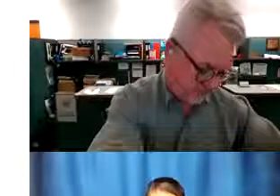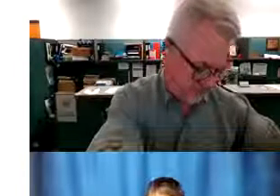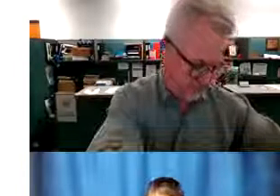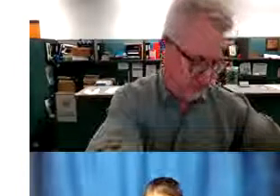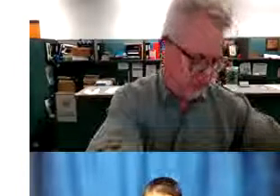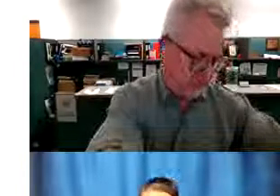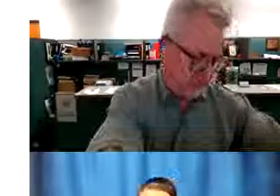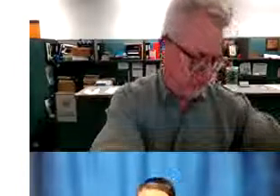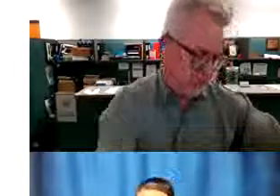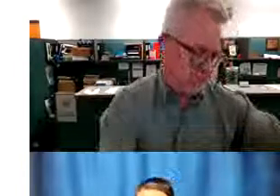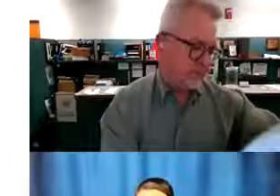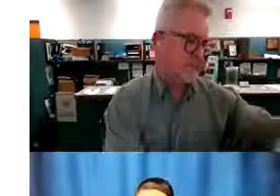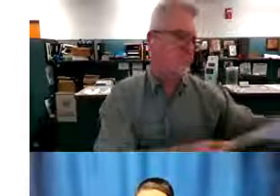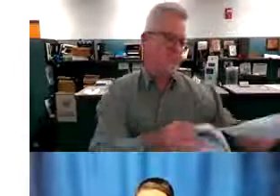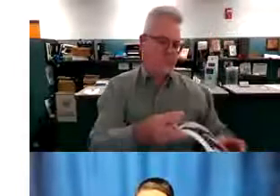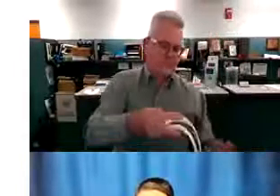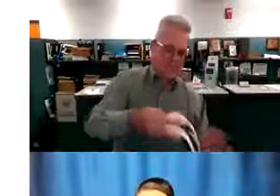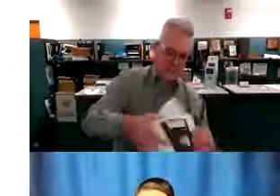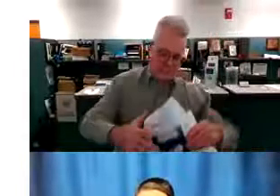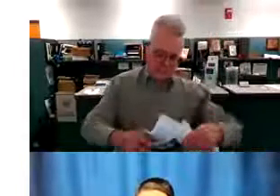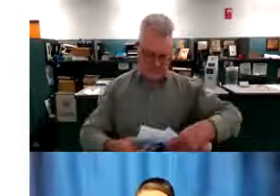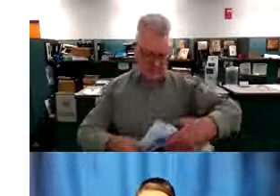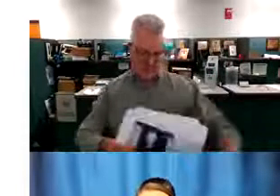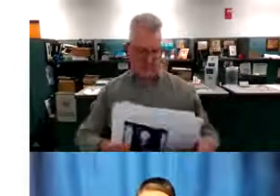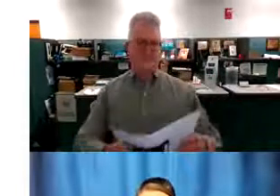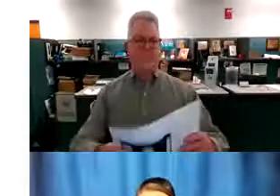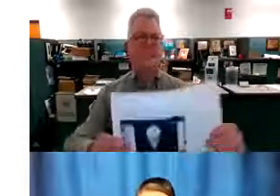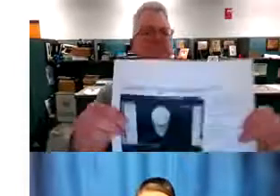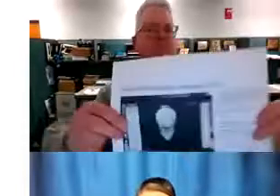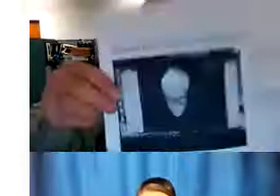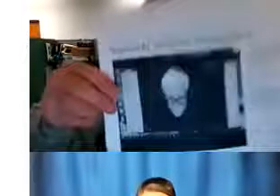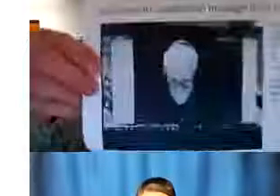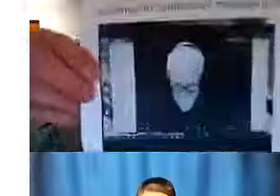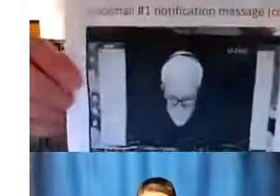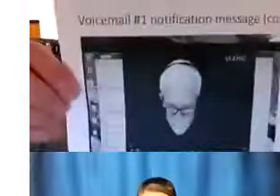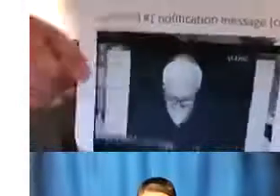on paper. So I ended up creating this report.